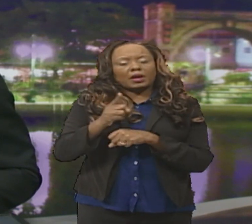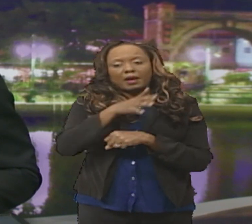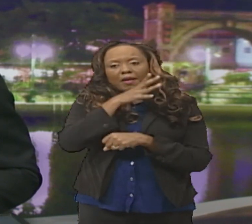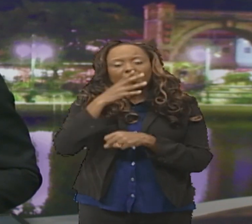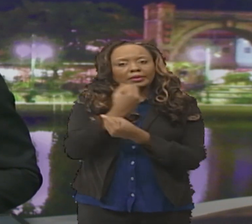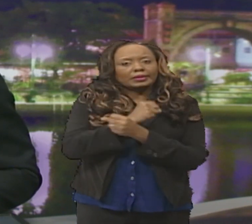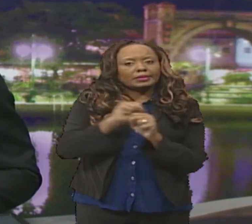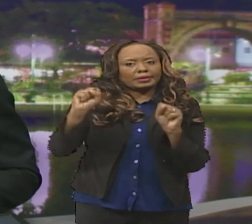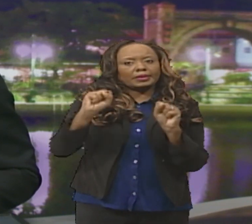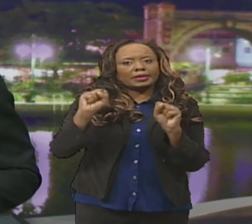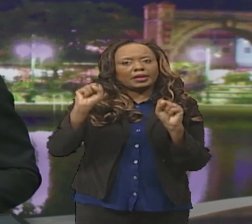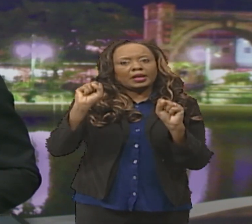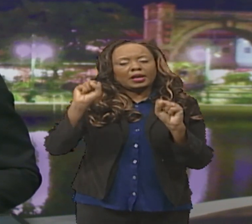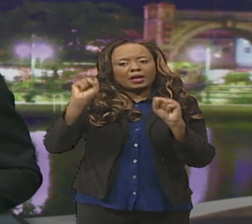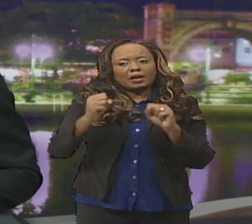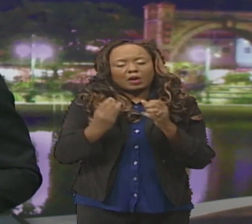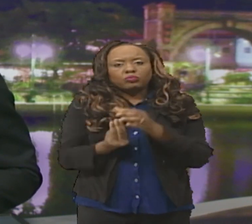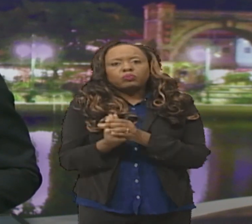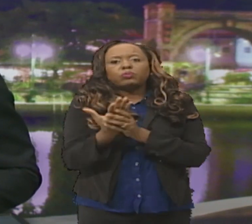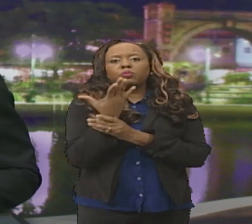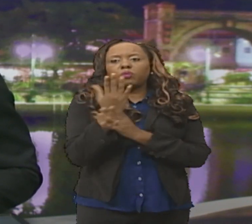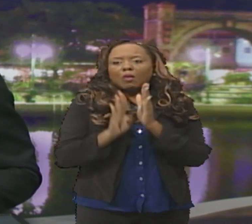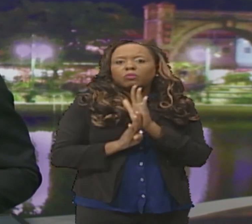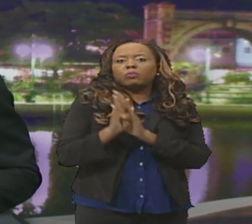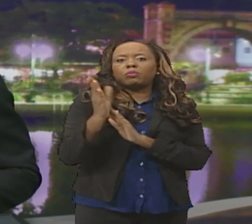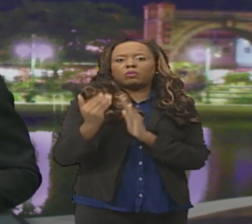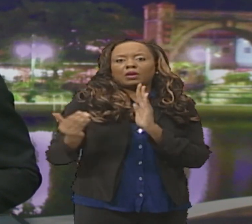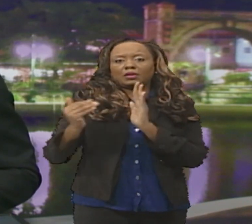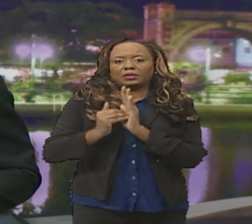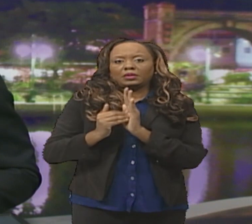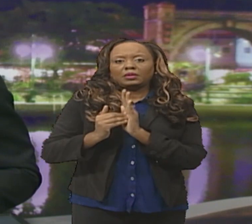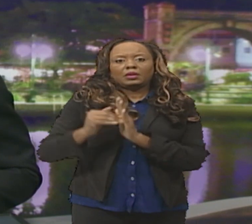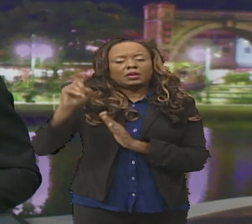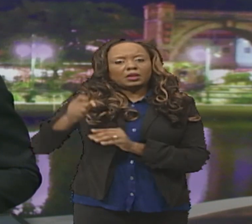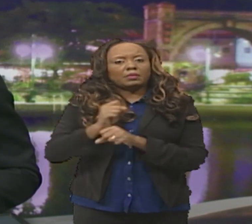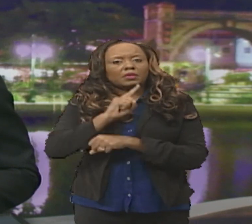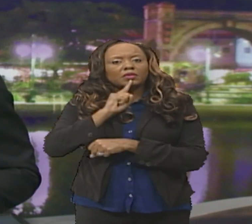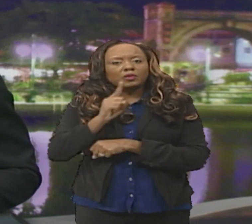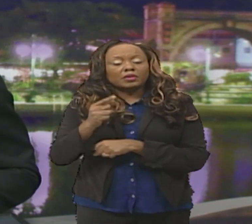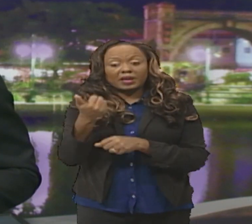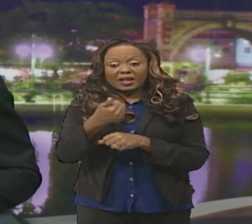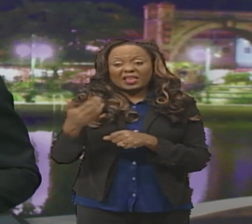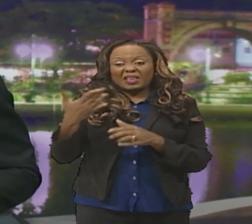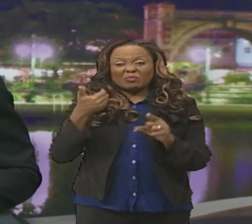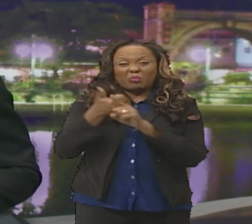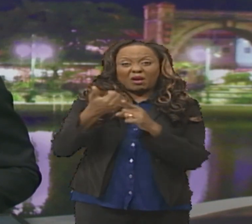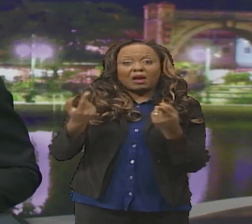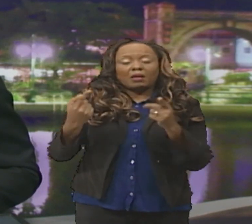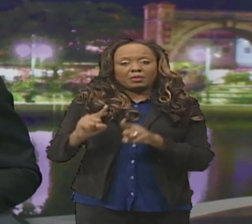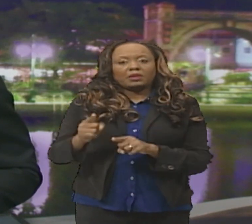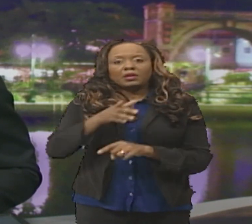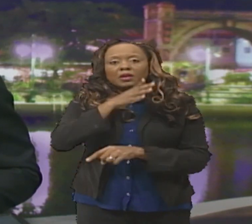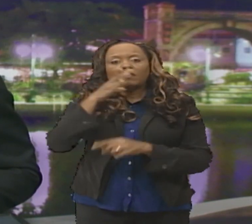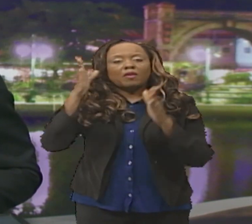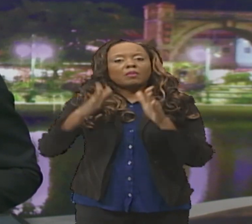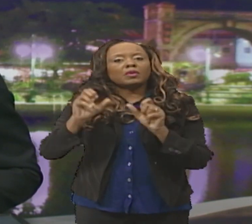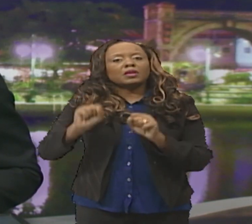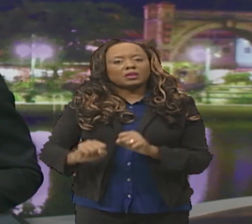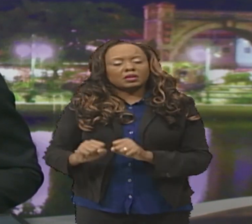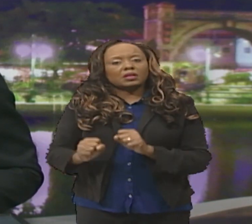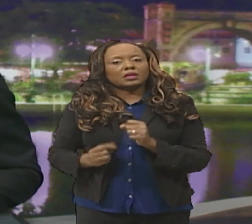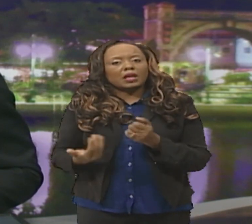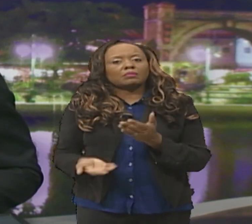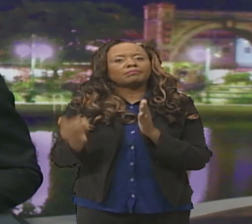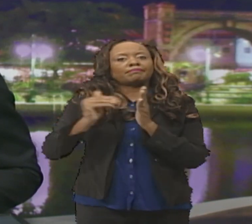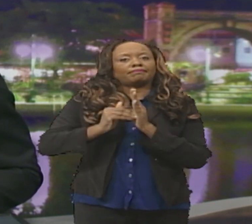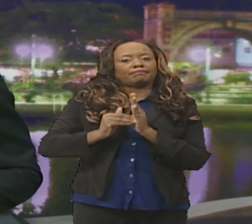He says regional institutions should position themselves to facilitate the farmers' speedy return to production. The